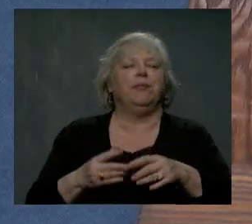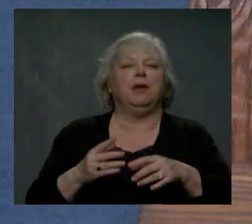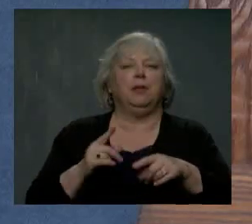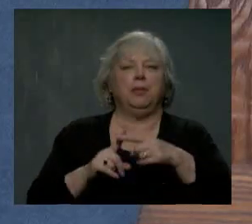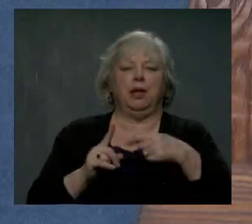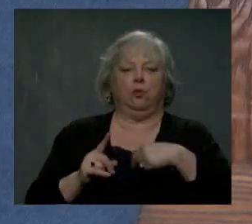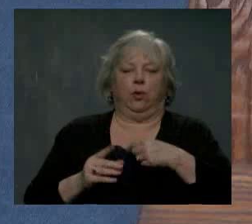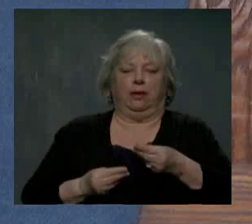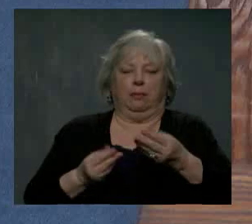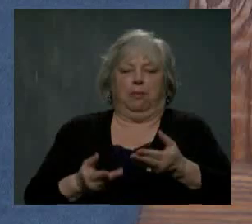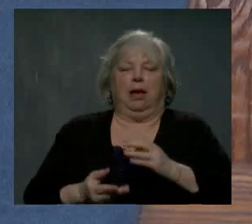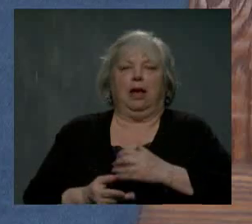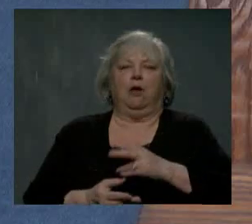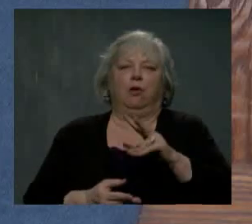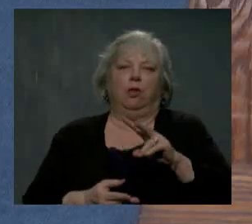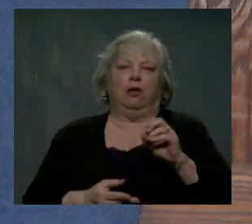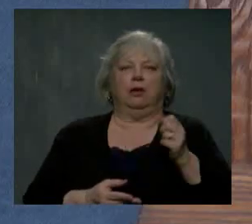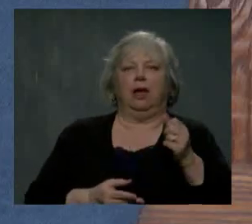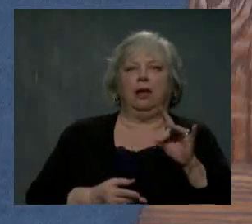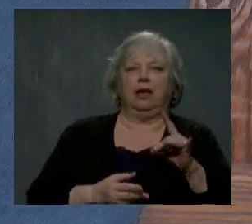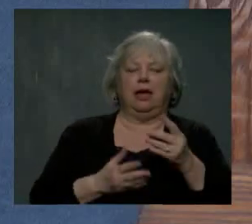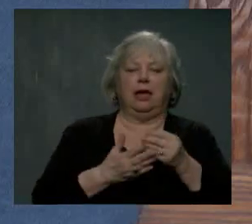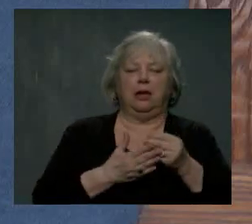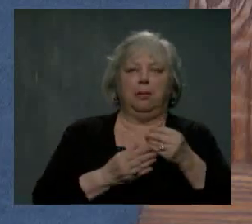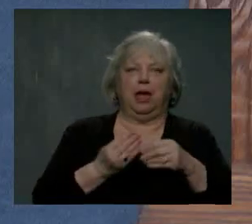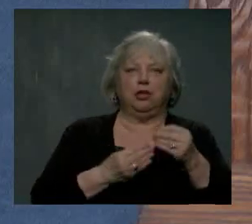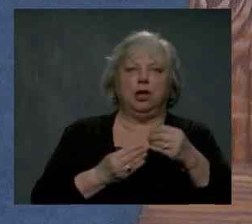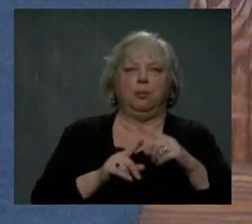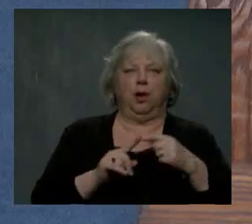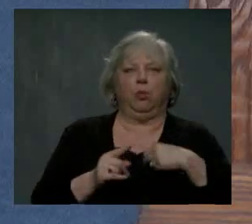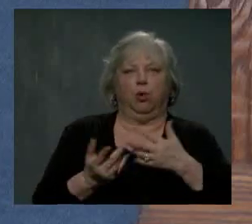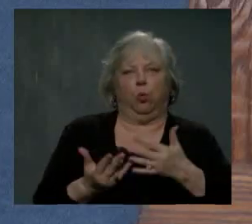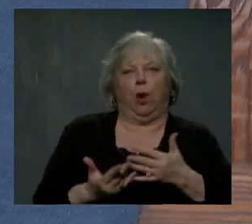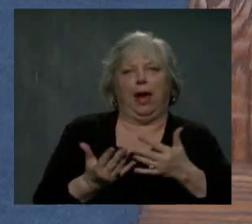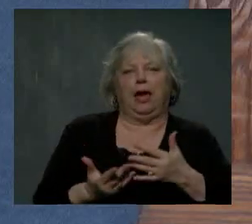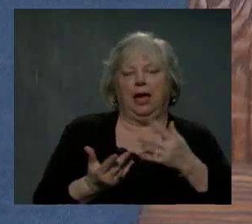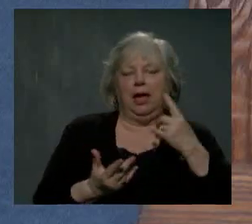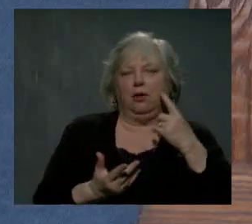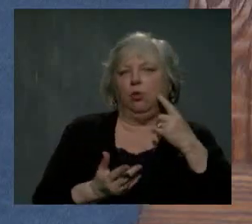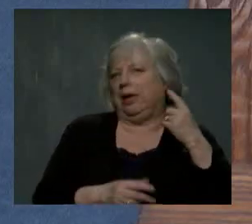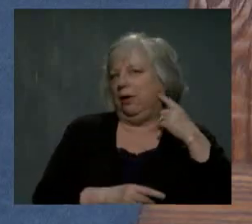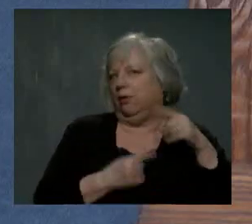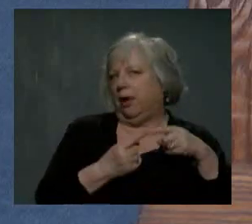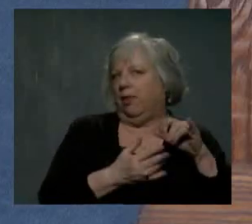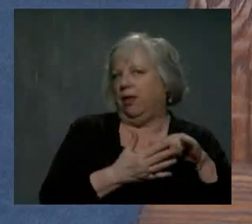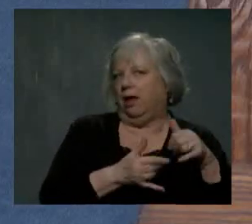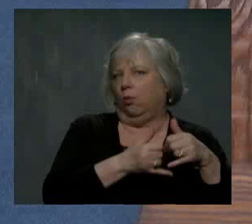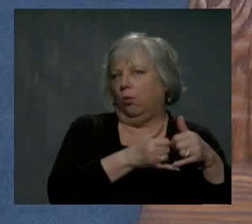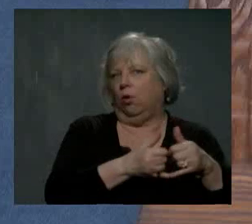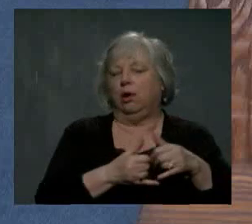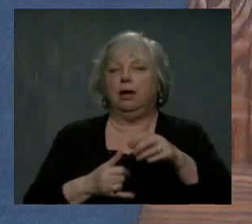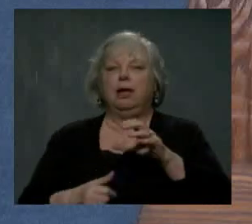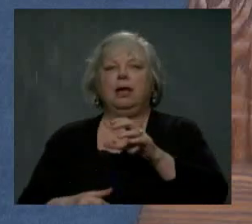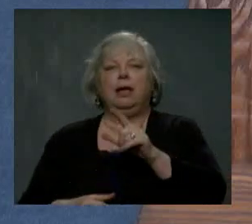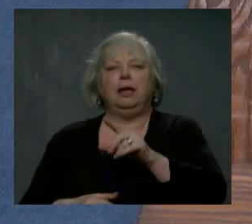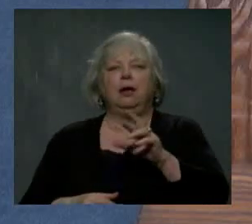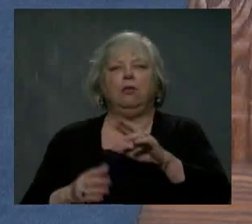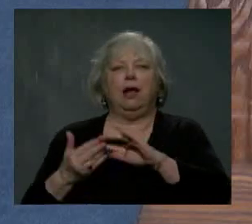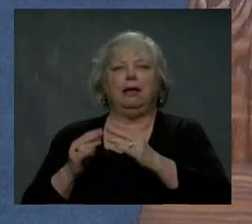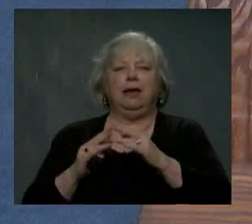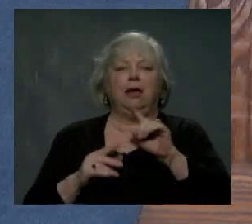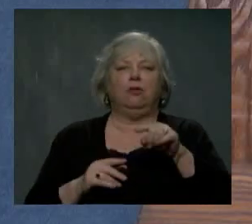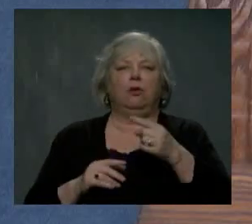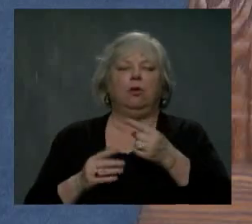addition, we submitted our 2018 budget document. We're awaiting notification of that award. The city of Little Rock is one of